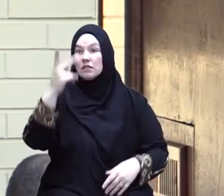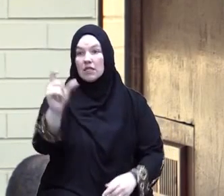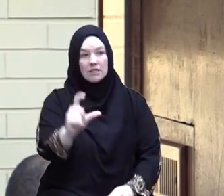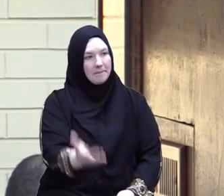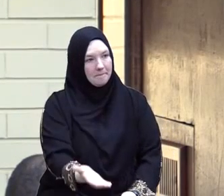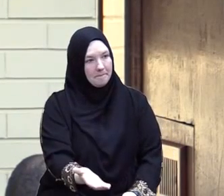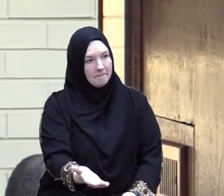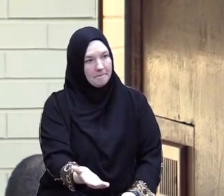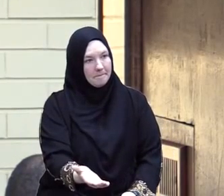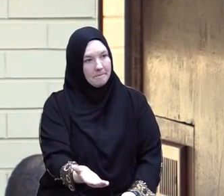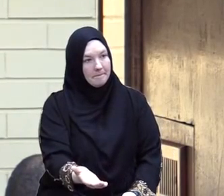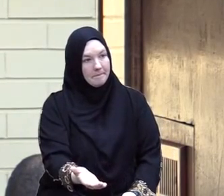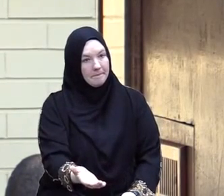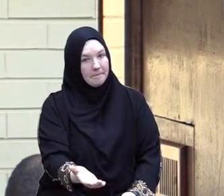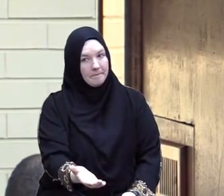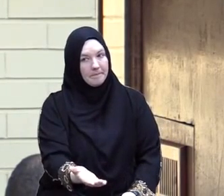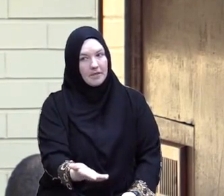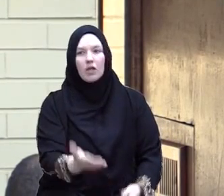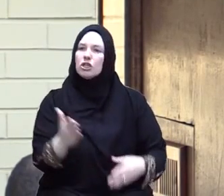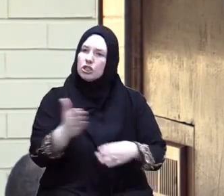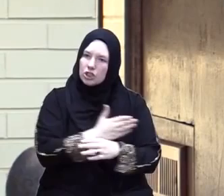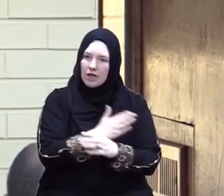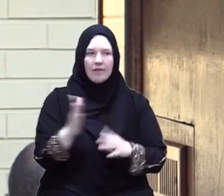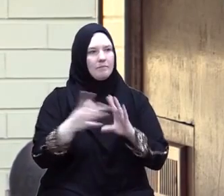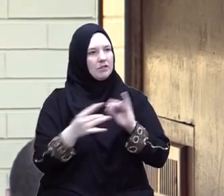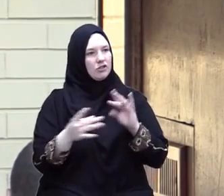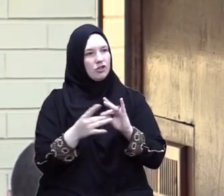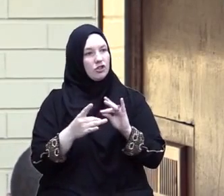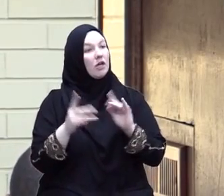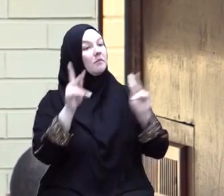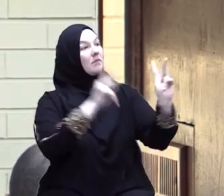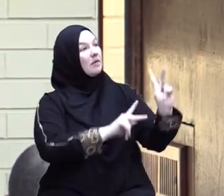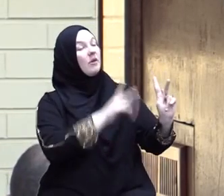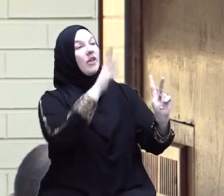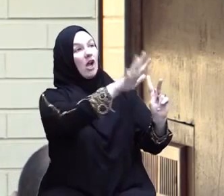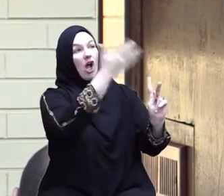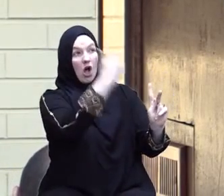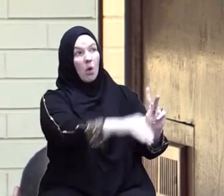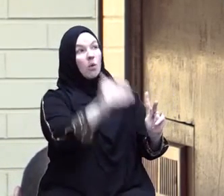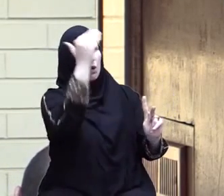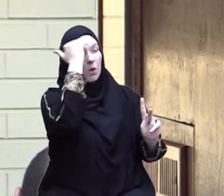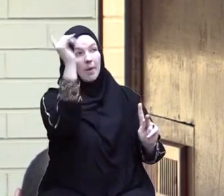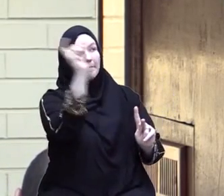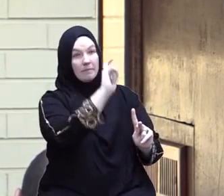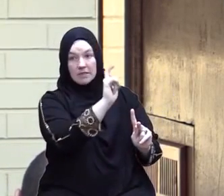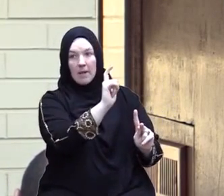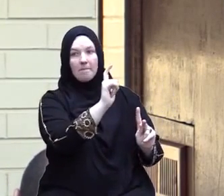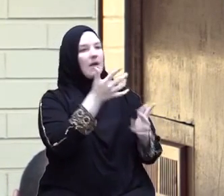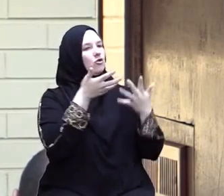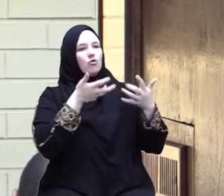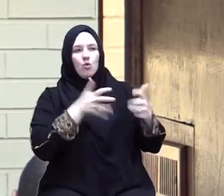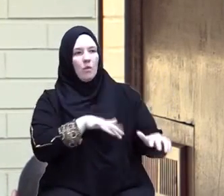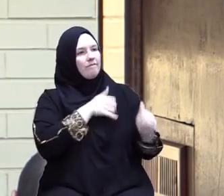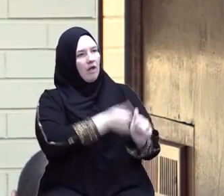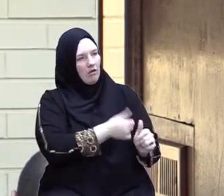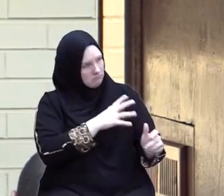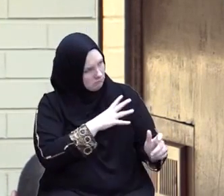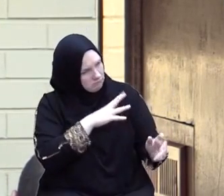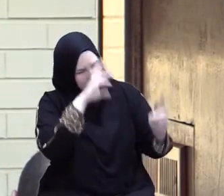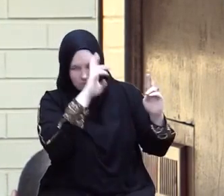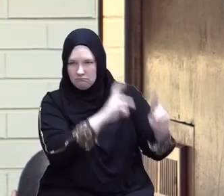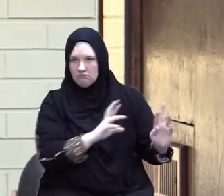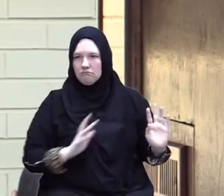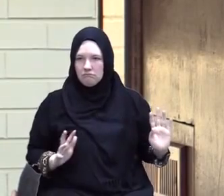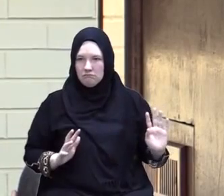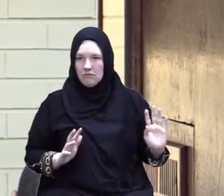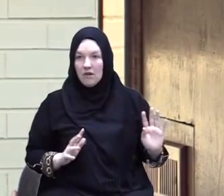and you need to protect those who ought to be protected and push back against those who want to destroy your community. So